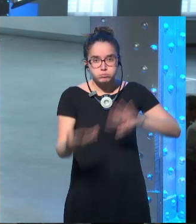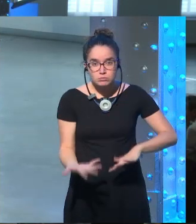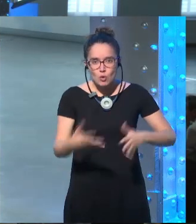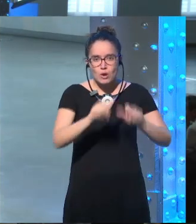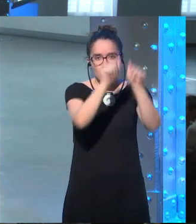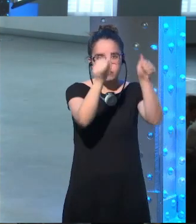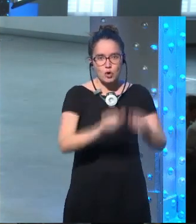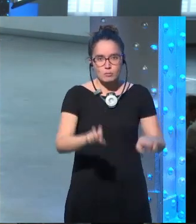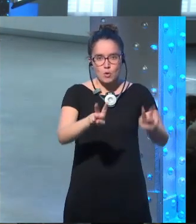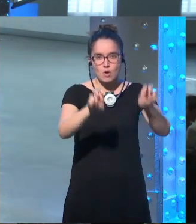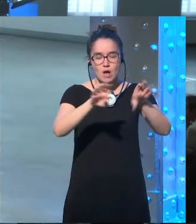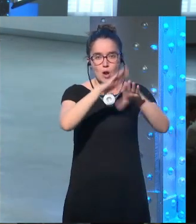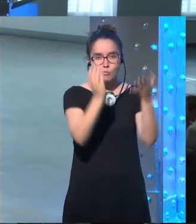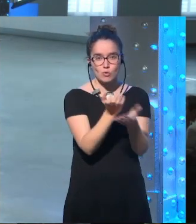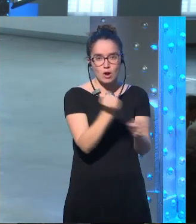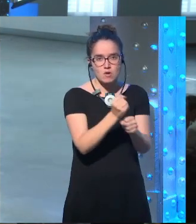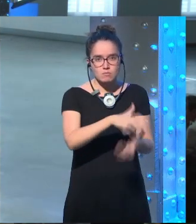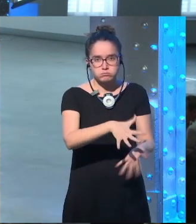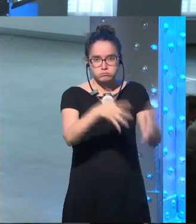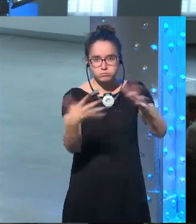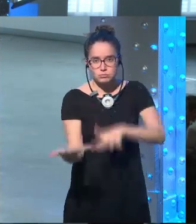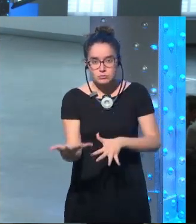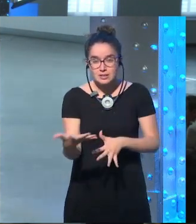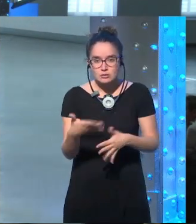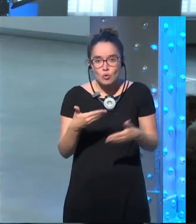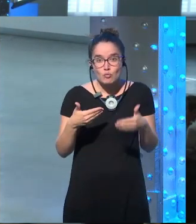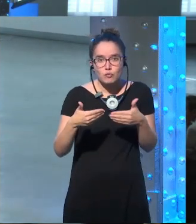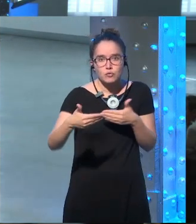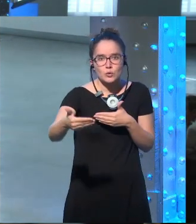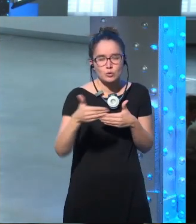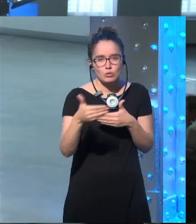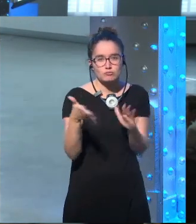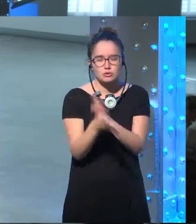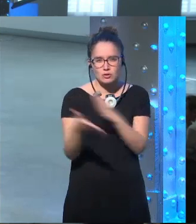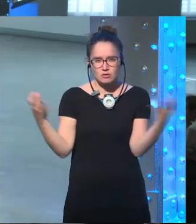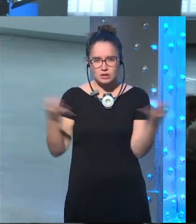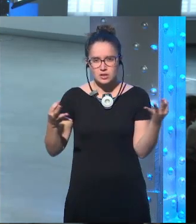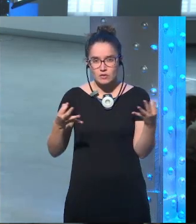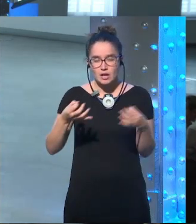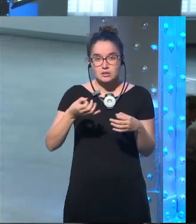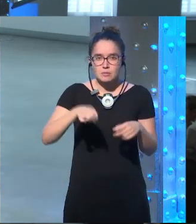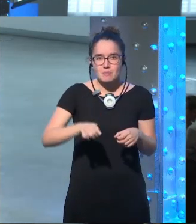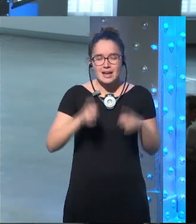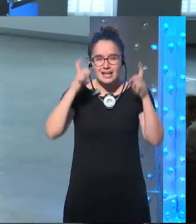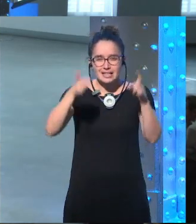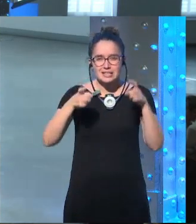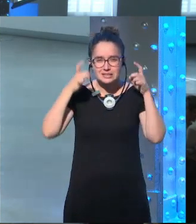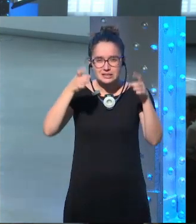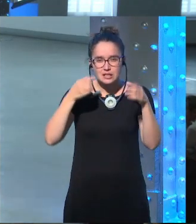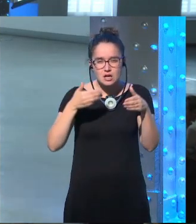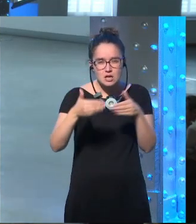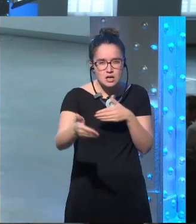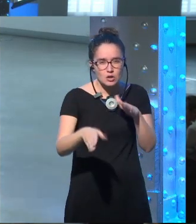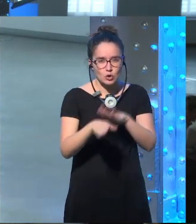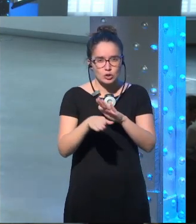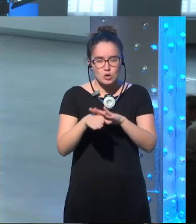might mean for the future in terms of growth, shared prosperity, and skills development, of